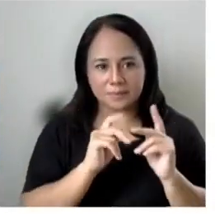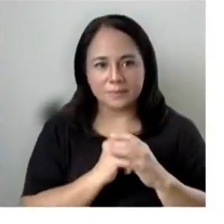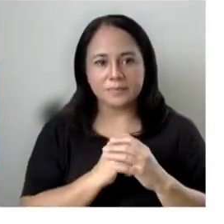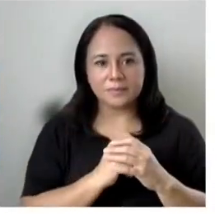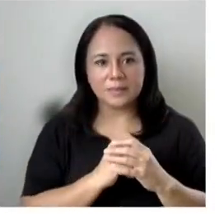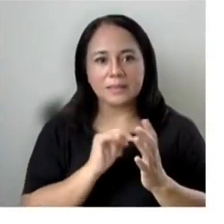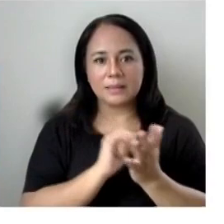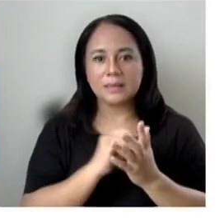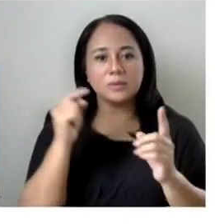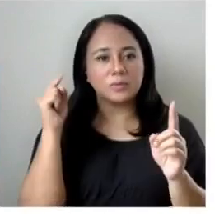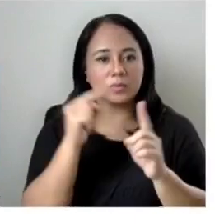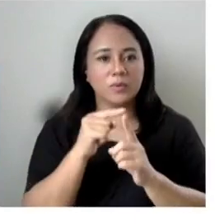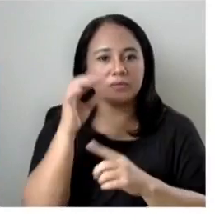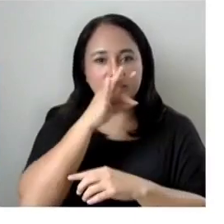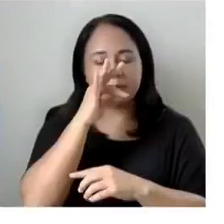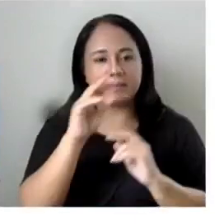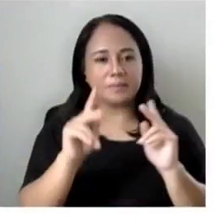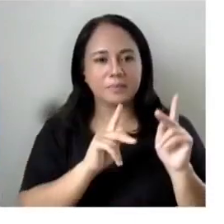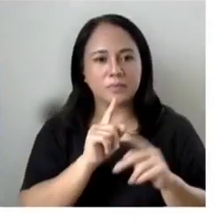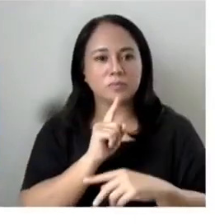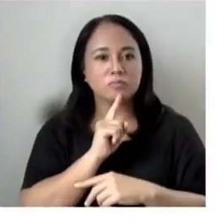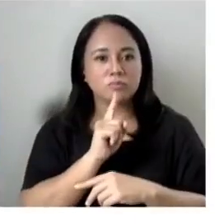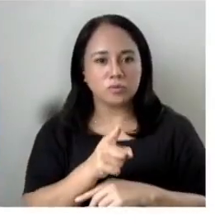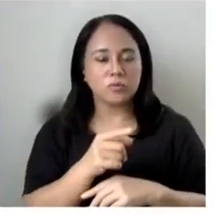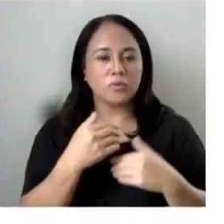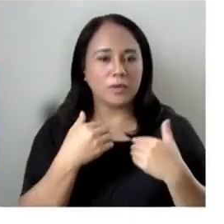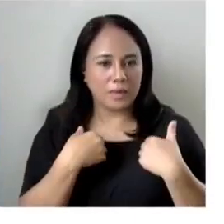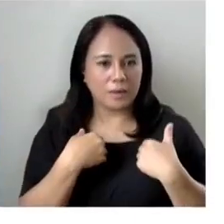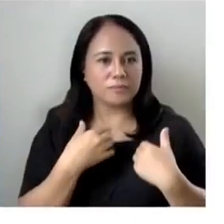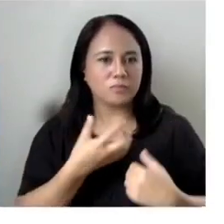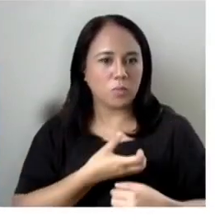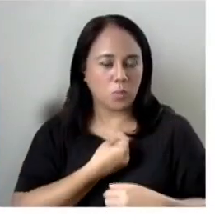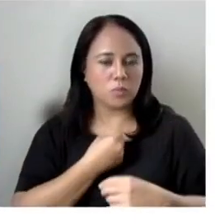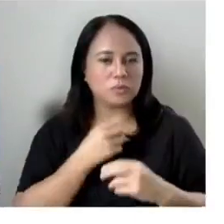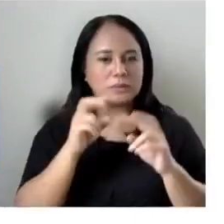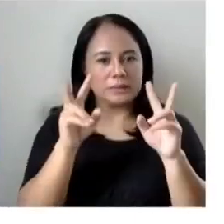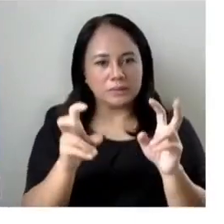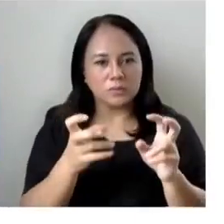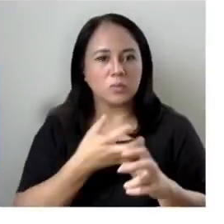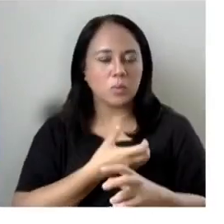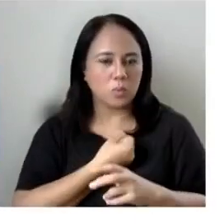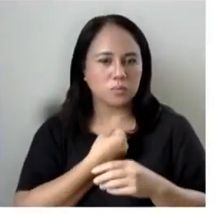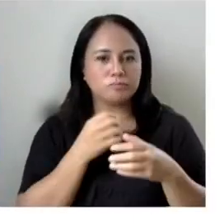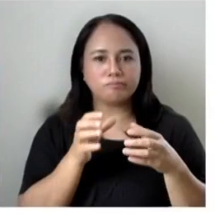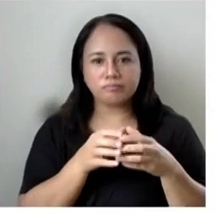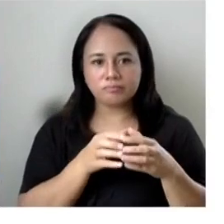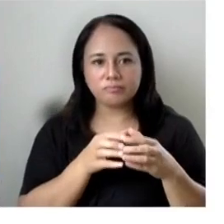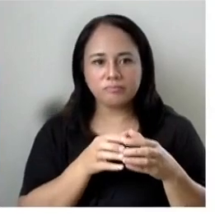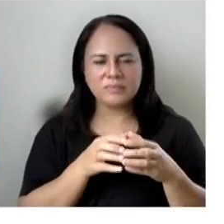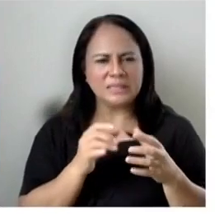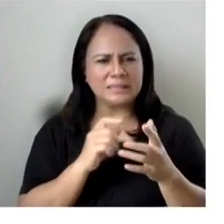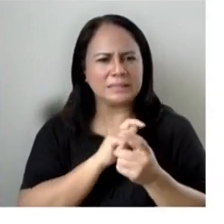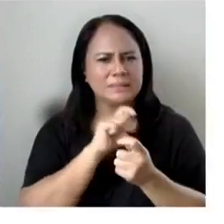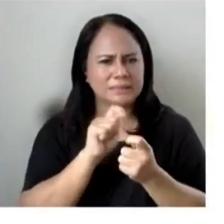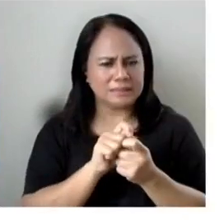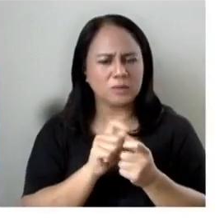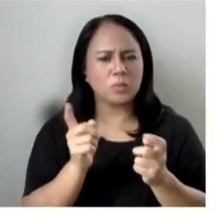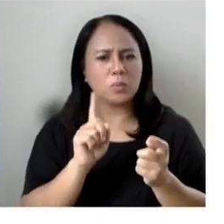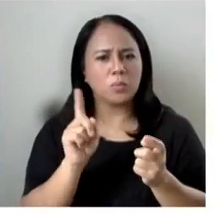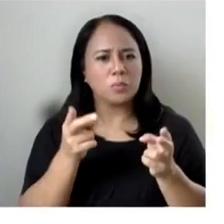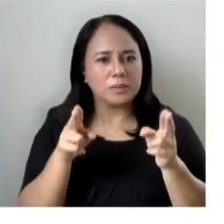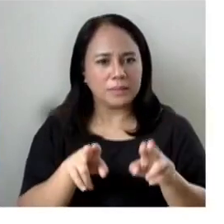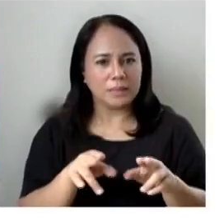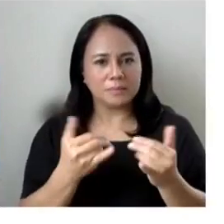for the Filipino people to really take this as their own issue, as their own movement. And that's exactly what's happening now. This